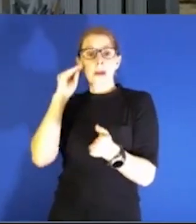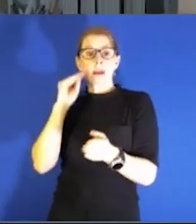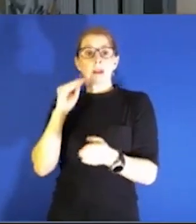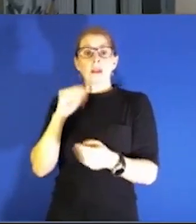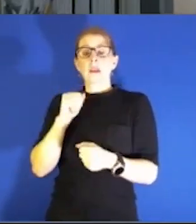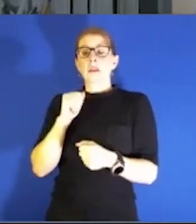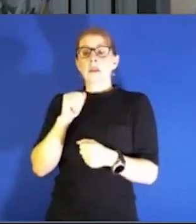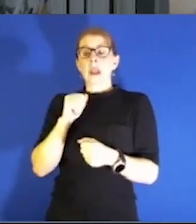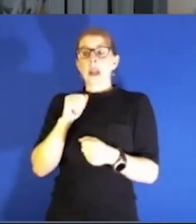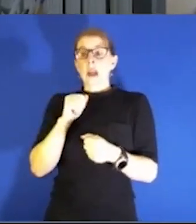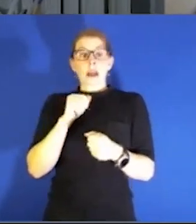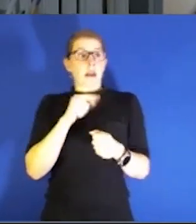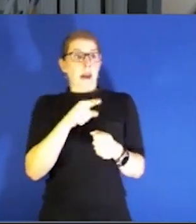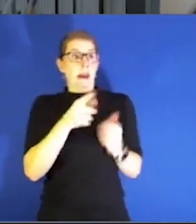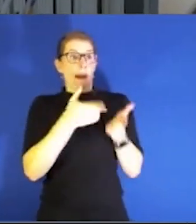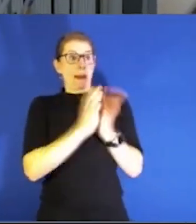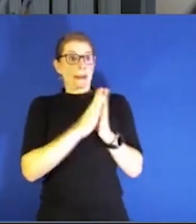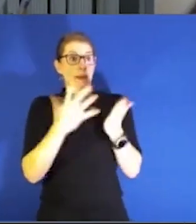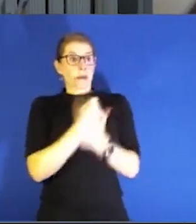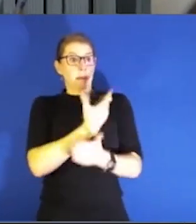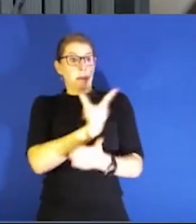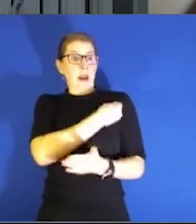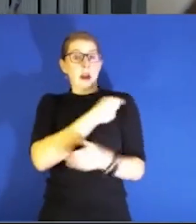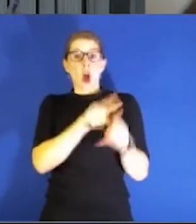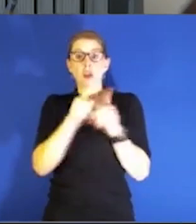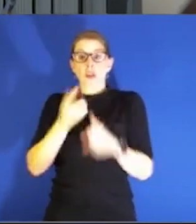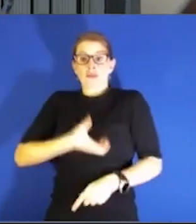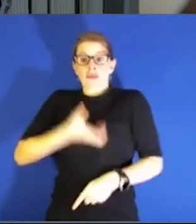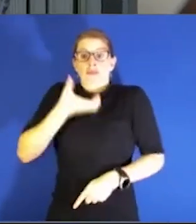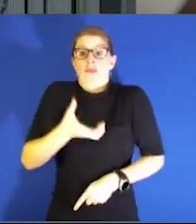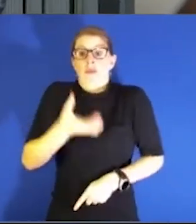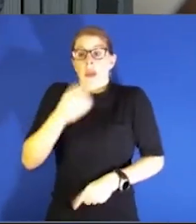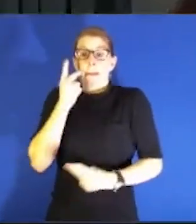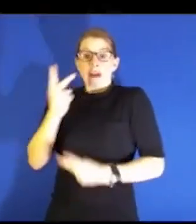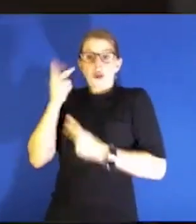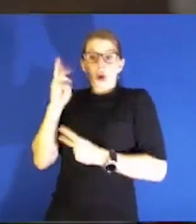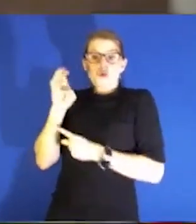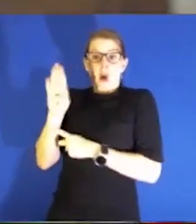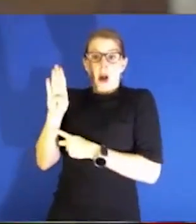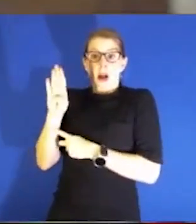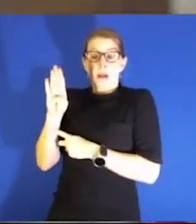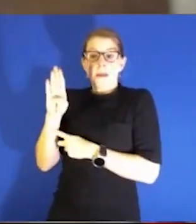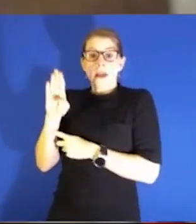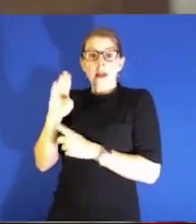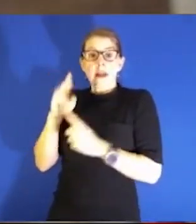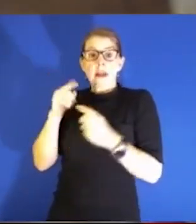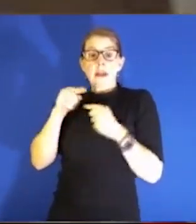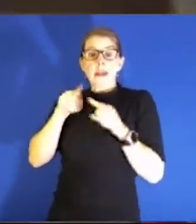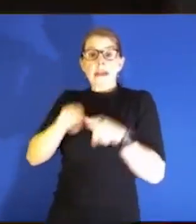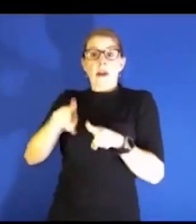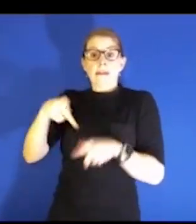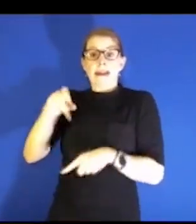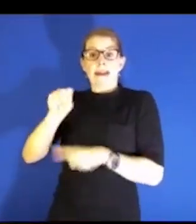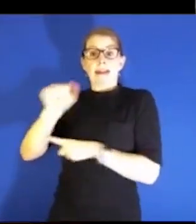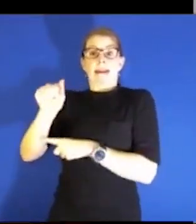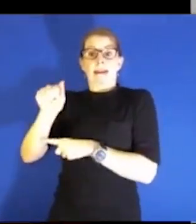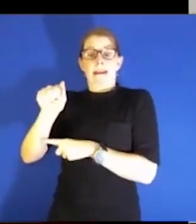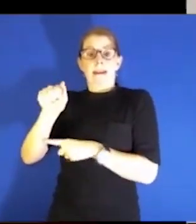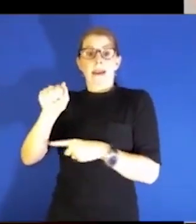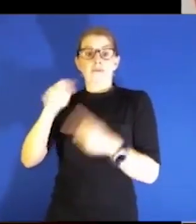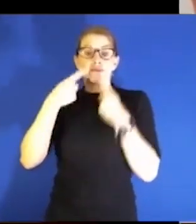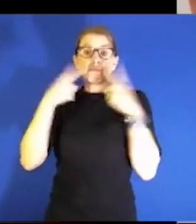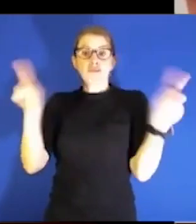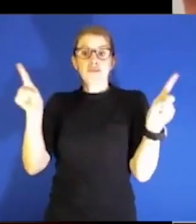asked to do more, to share her most painful memory of Rob in a PSA. And I lost my whole world. Kelli knows